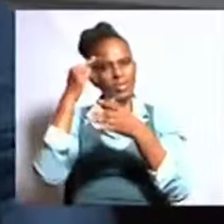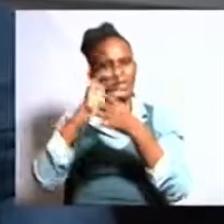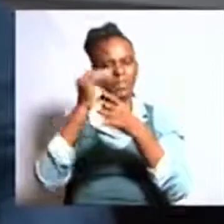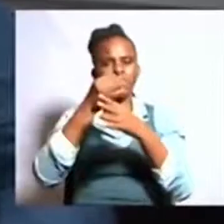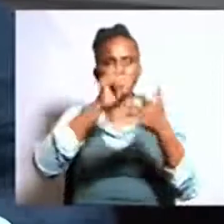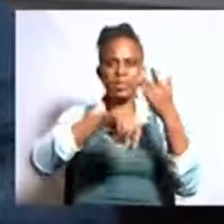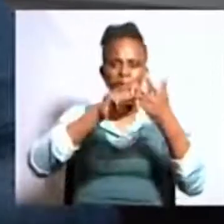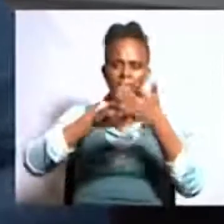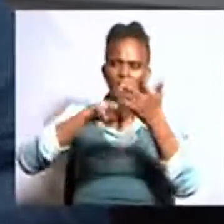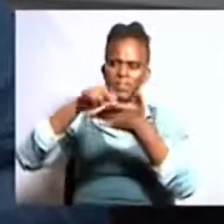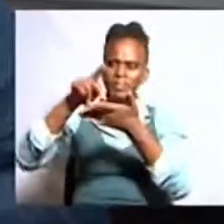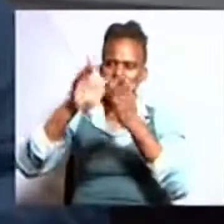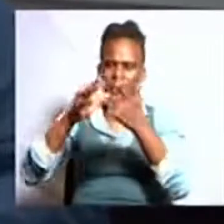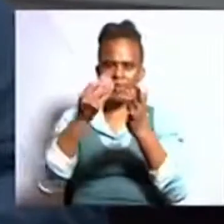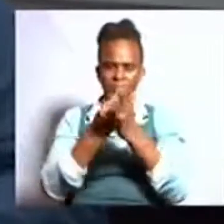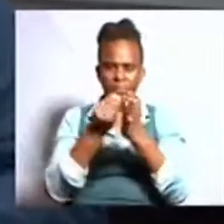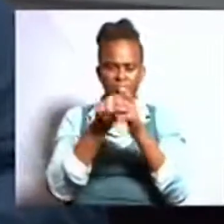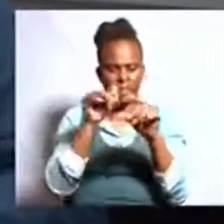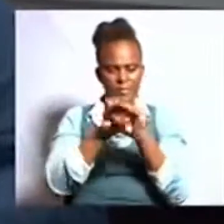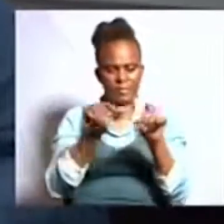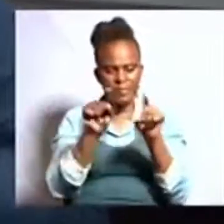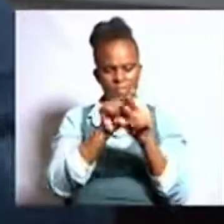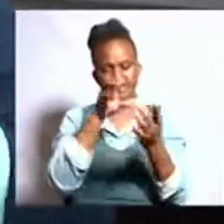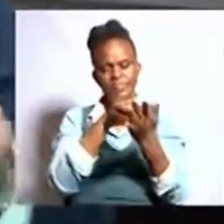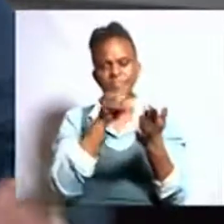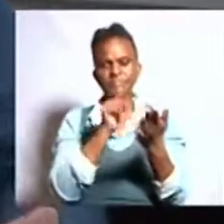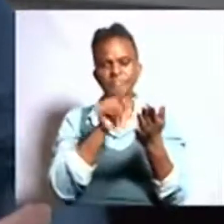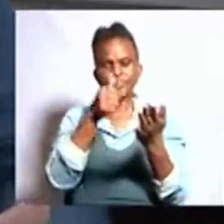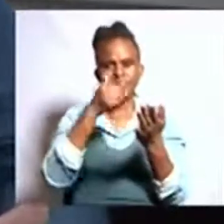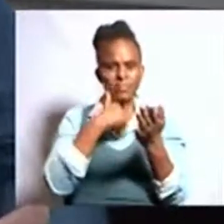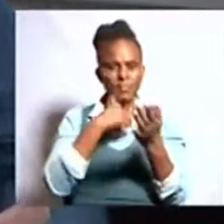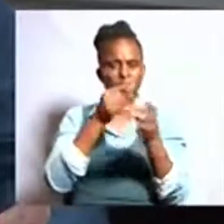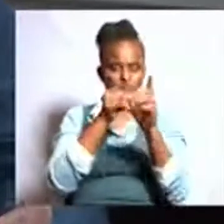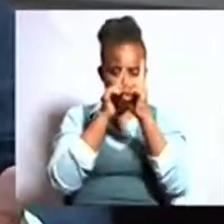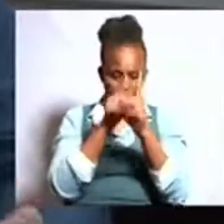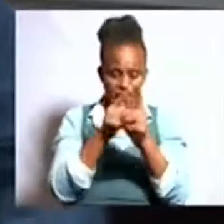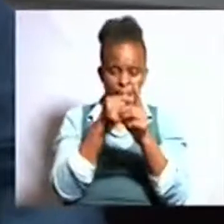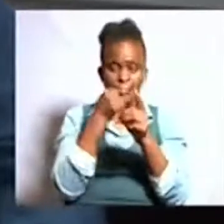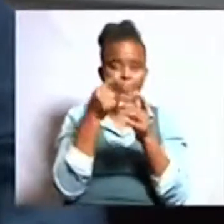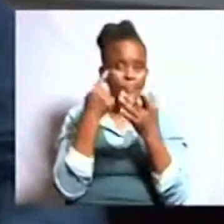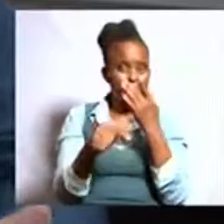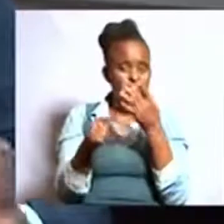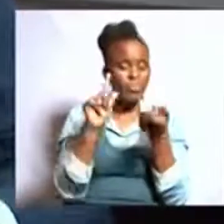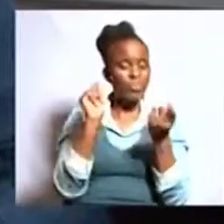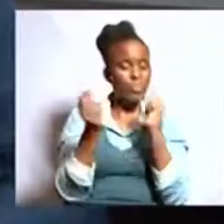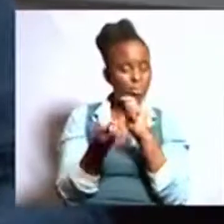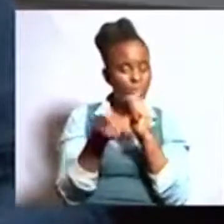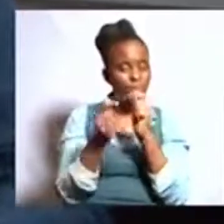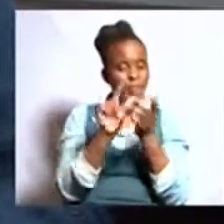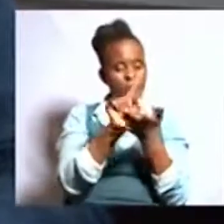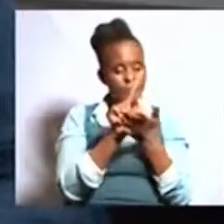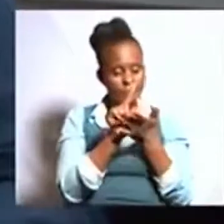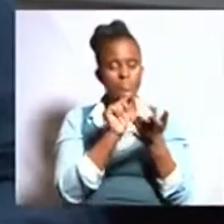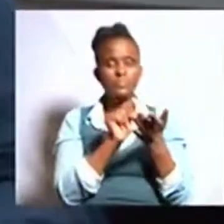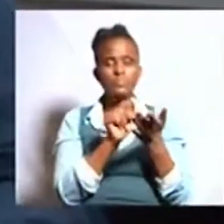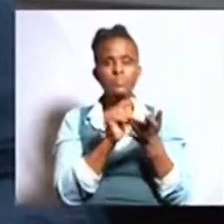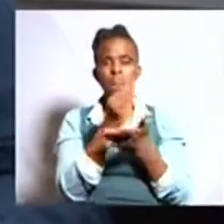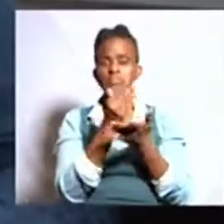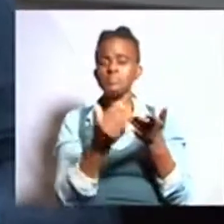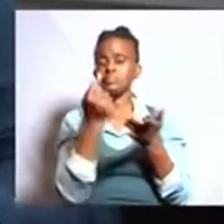money. And in this particular case, you have even decided to turn a loan which